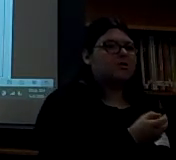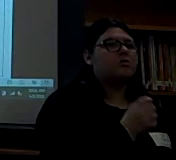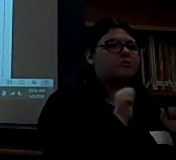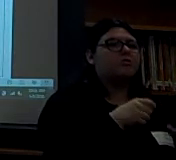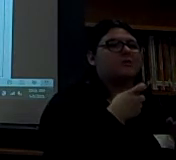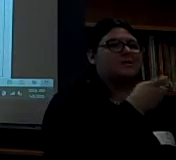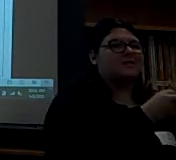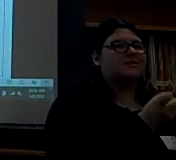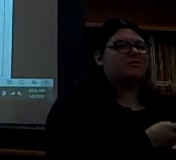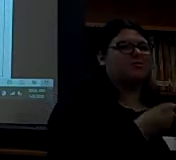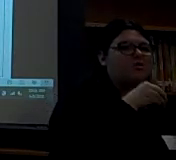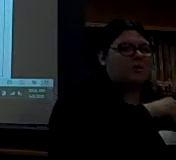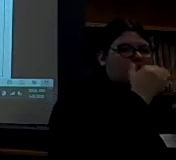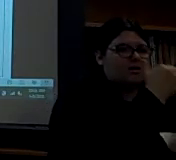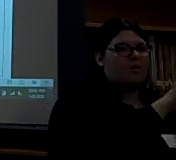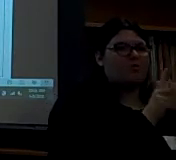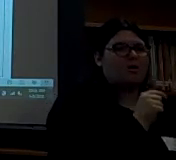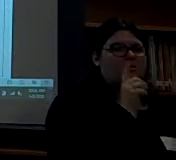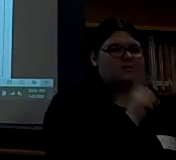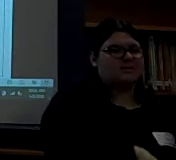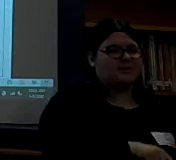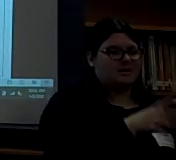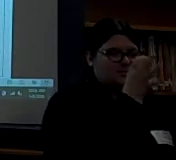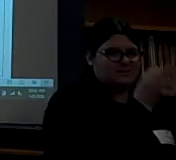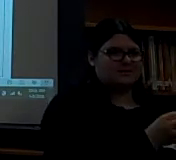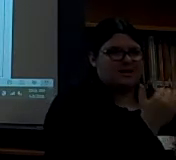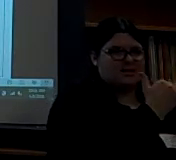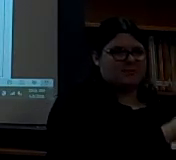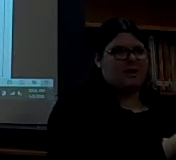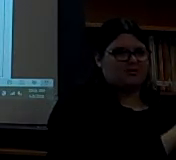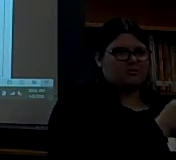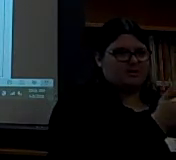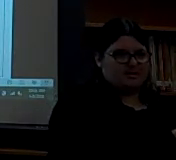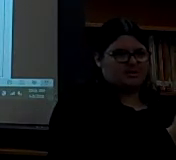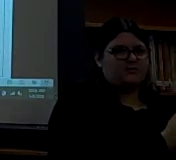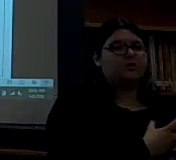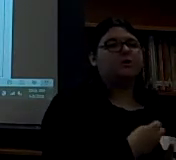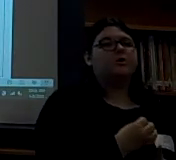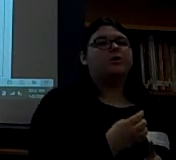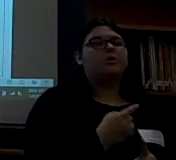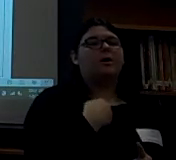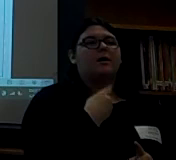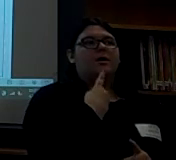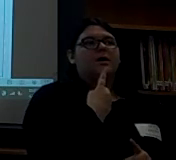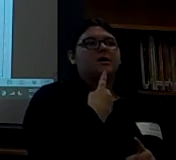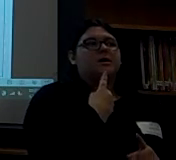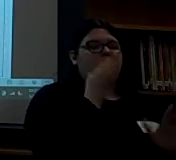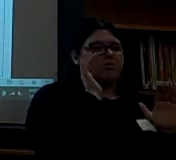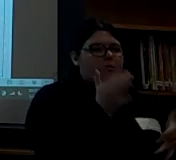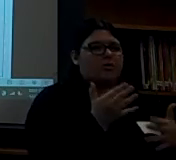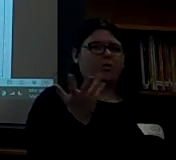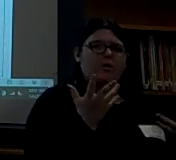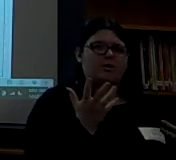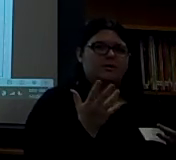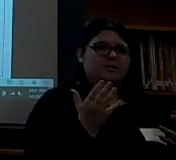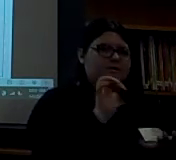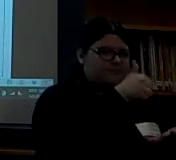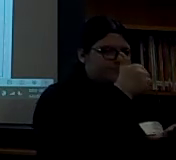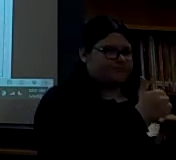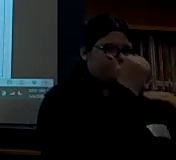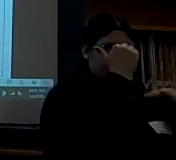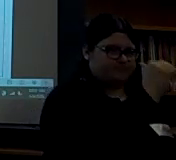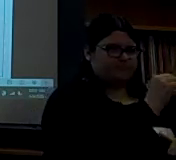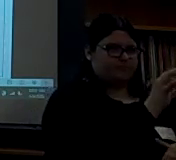kids control within the boundary, you just can't let them decide the boundary. So it's a really long answer, but what I would say is the focus is on setting those firm